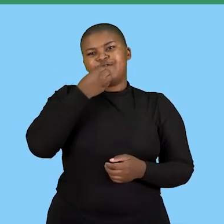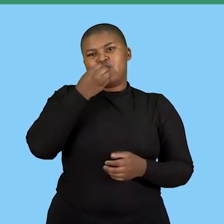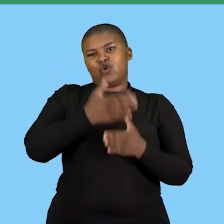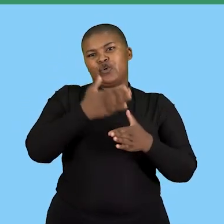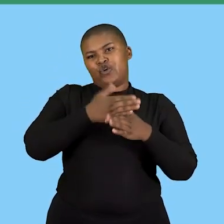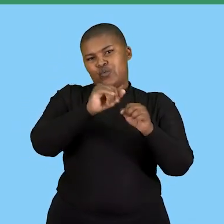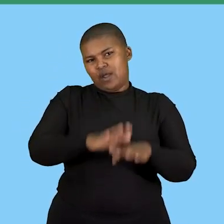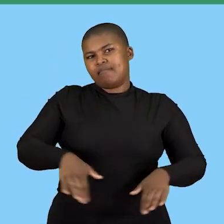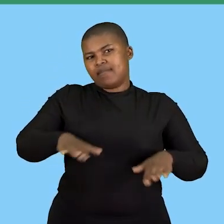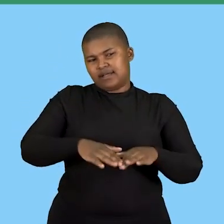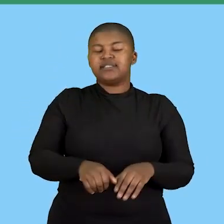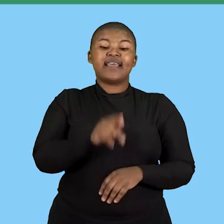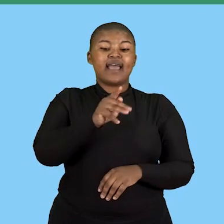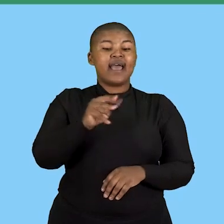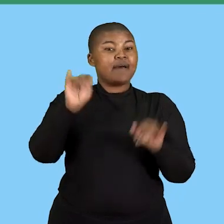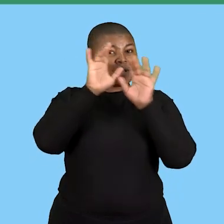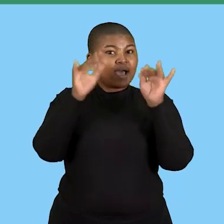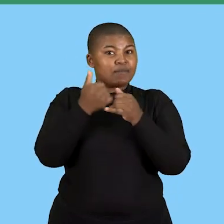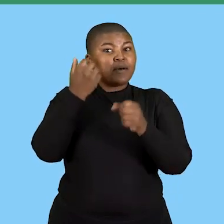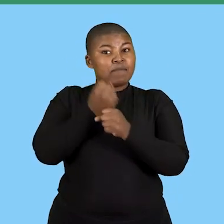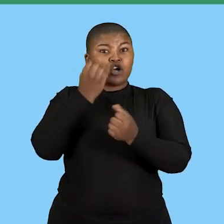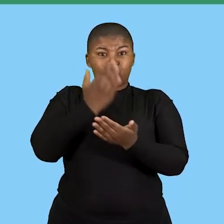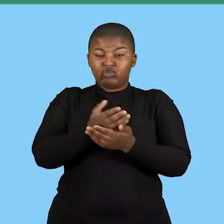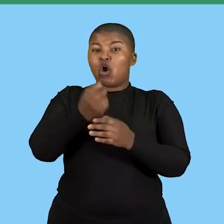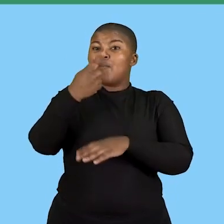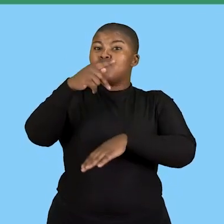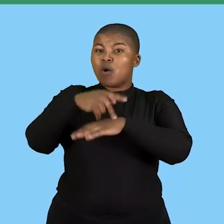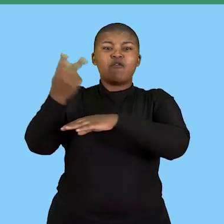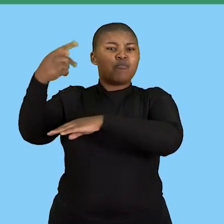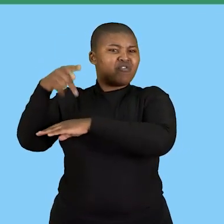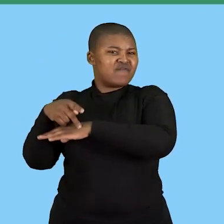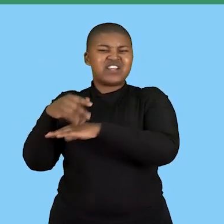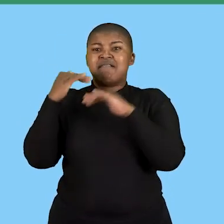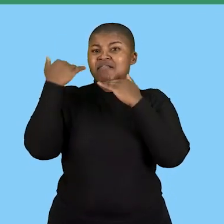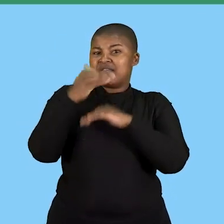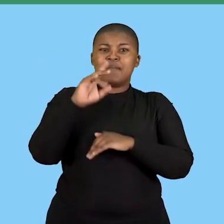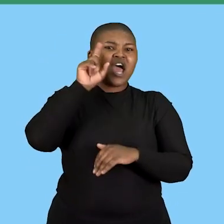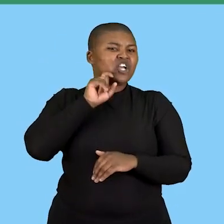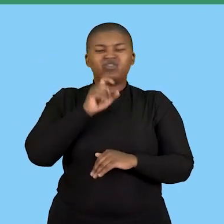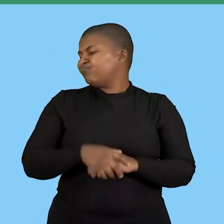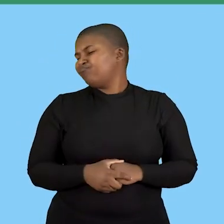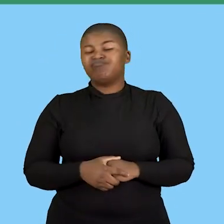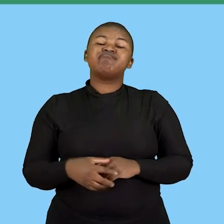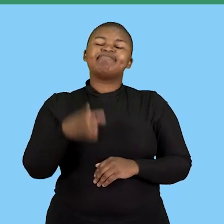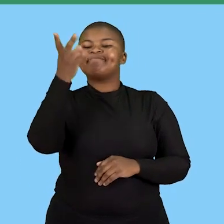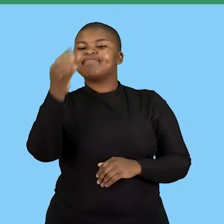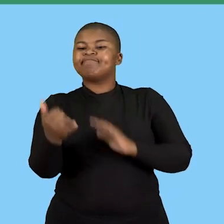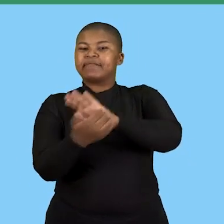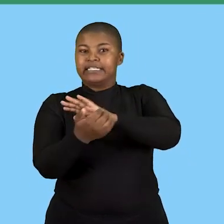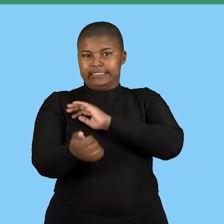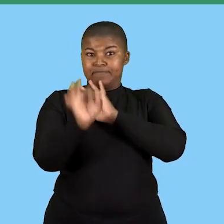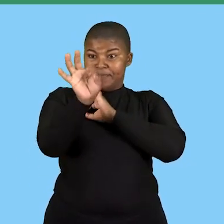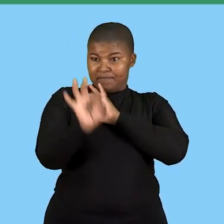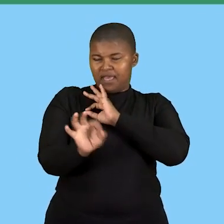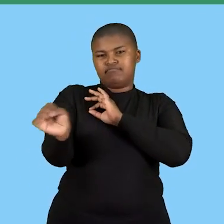on the premises. Now KM ensures that promotion is not linked to age, but rather to